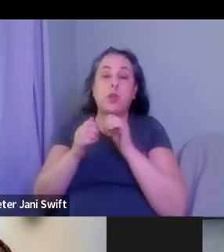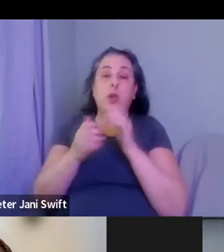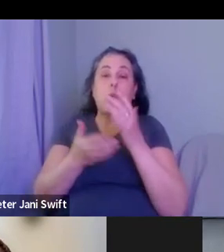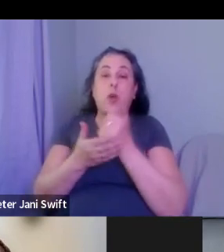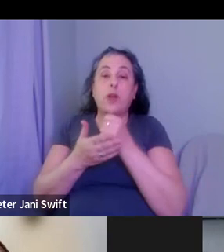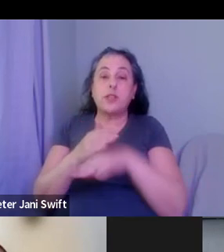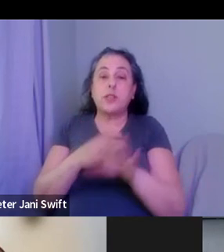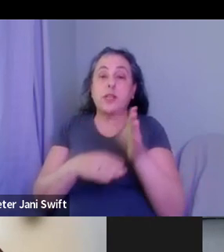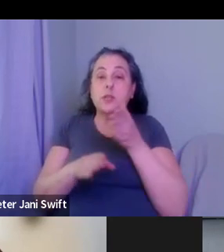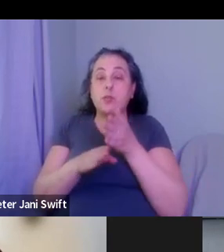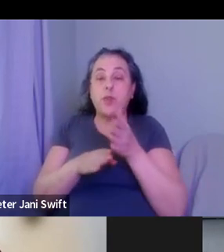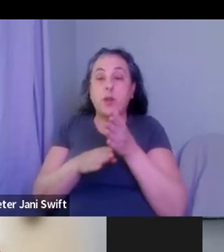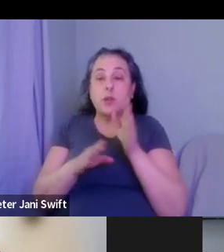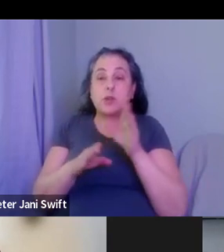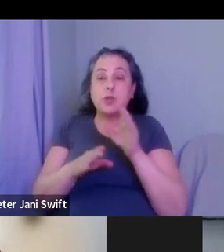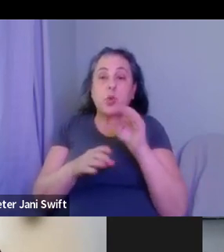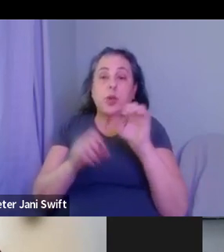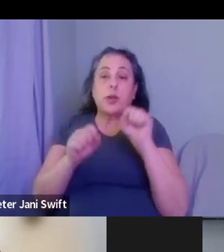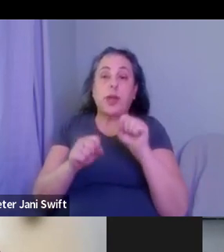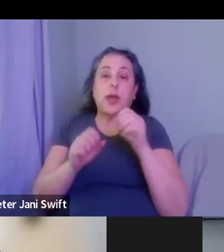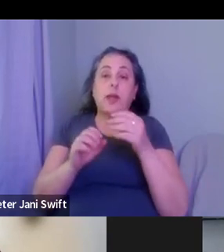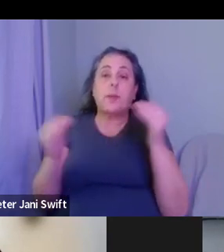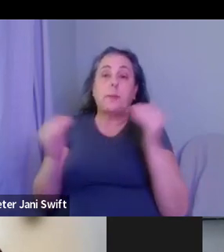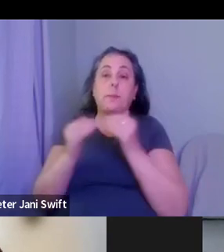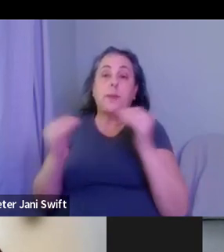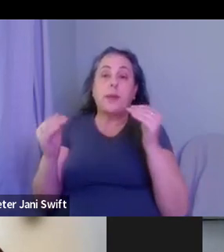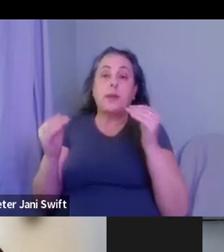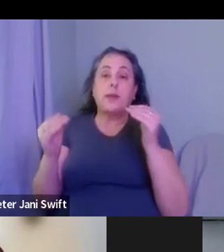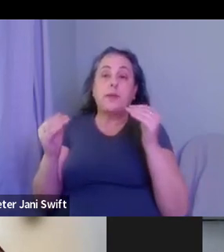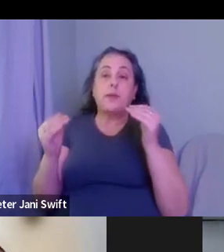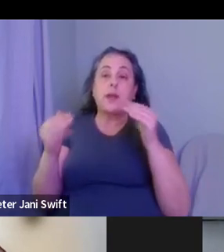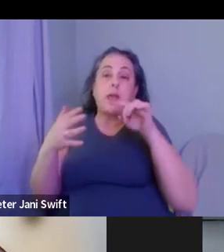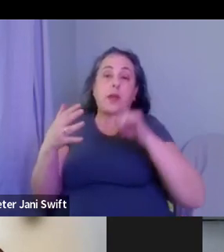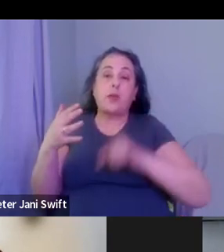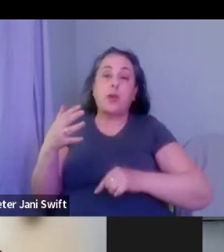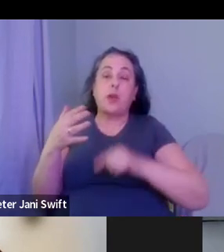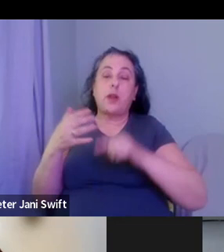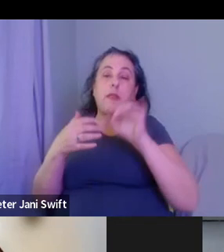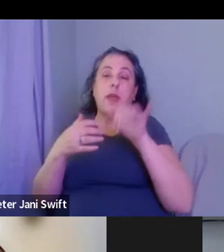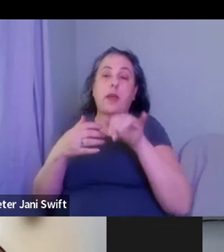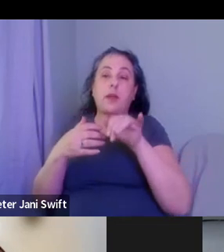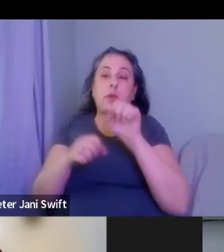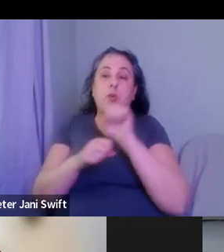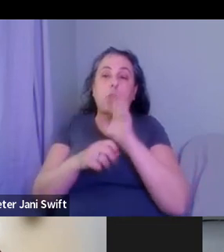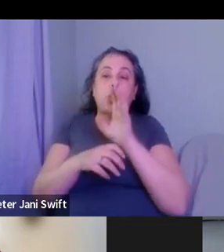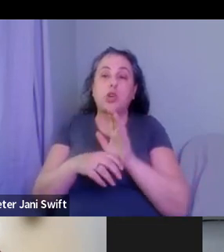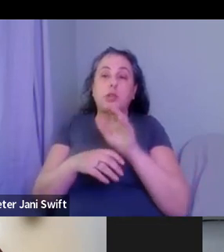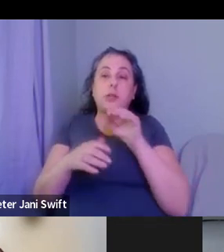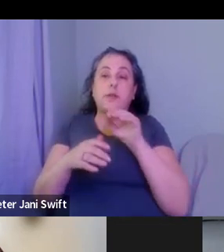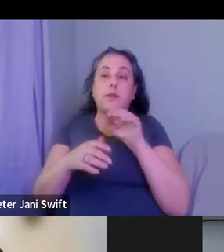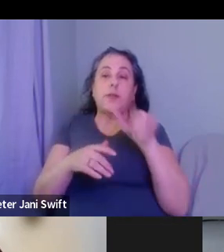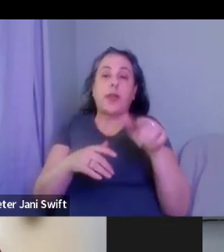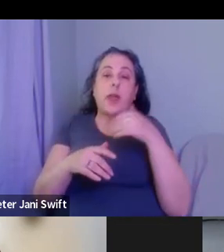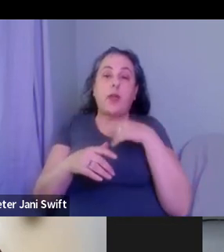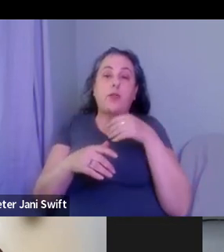in this profession so it can meet the criteria that the workers and that they have